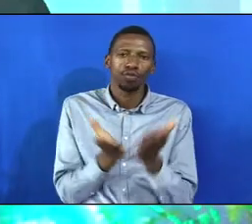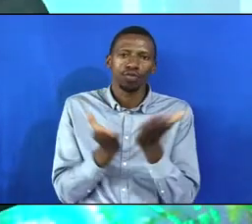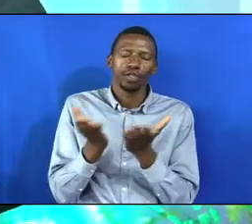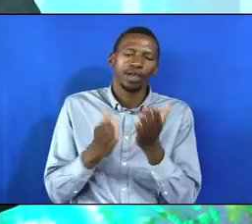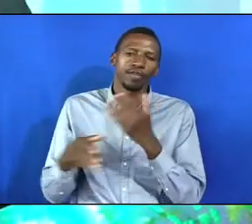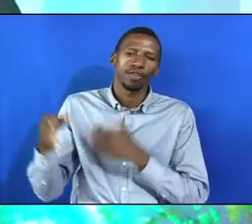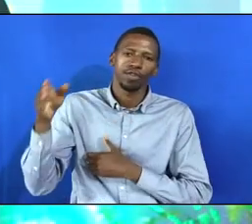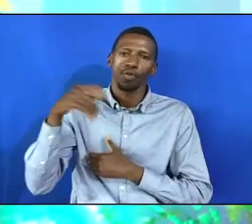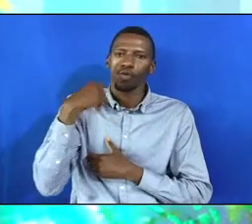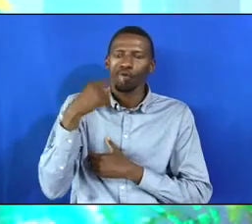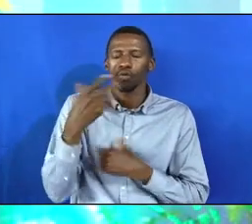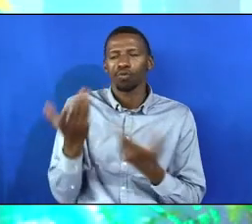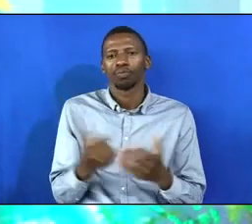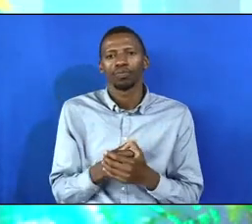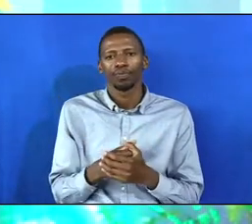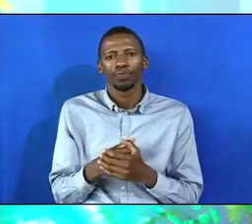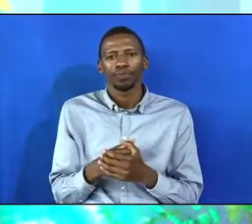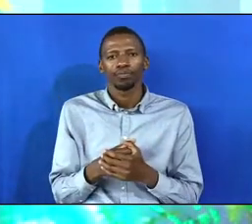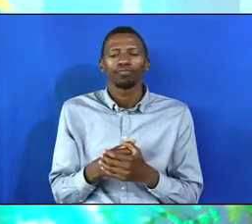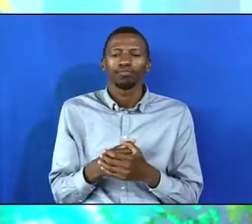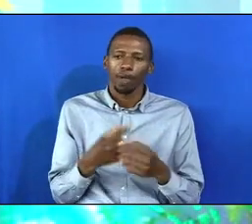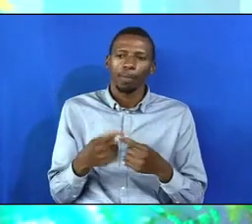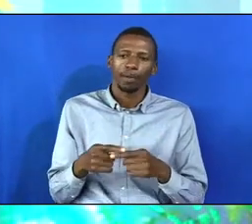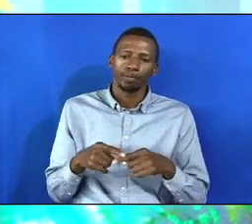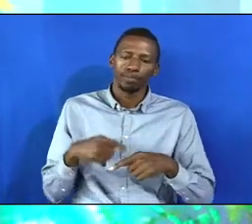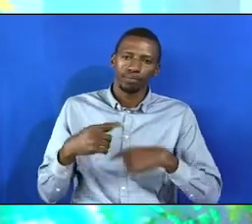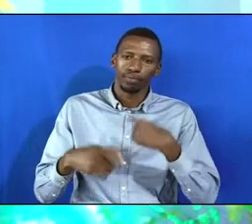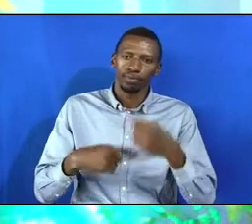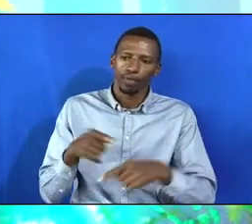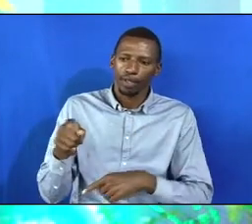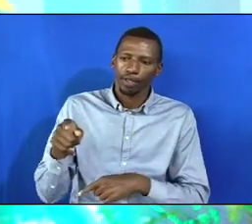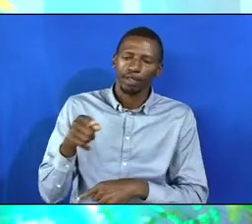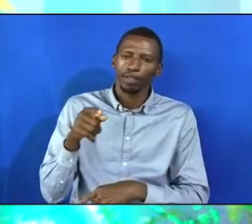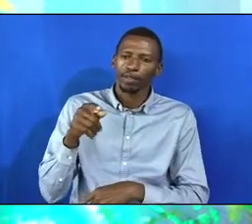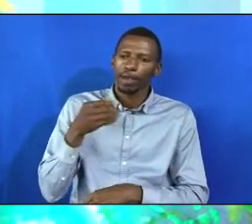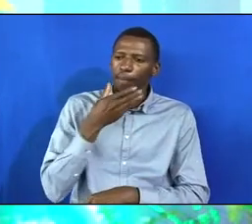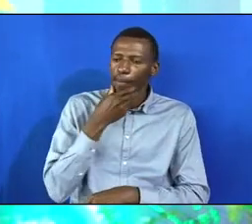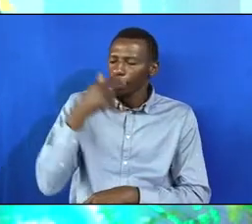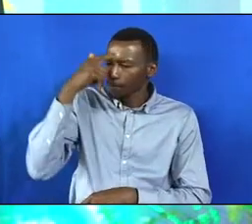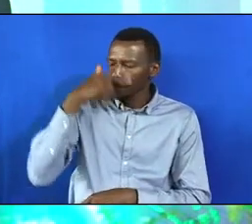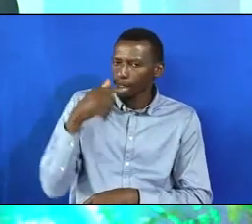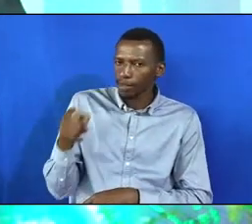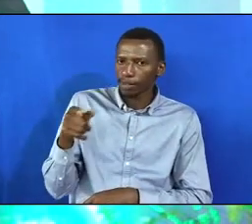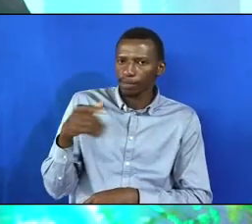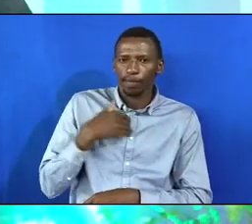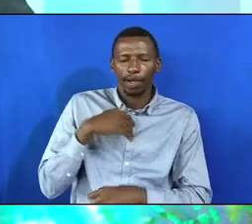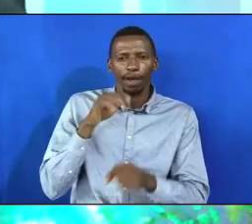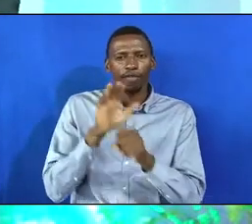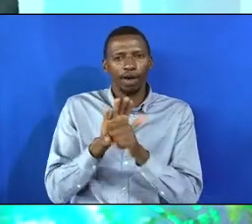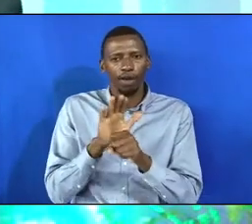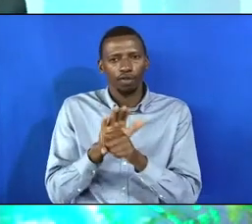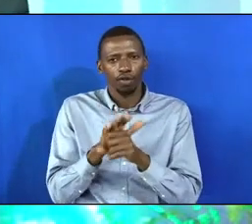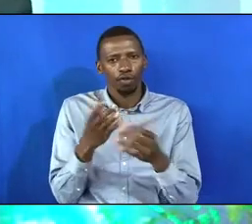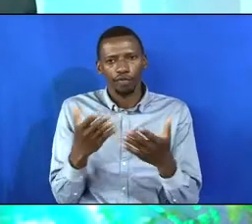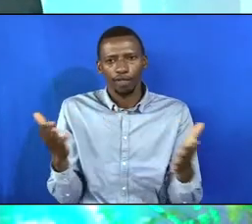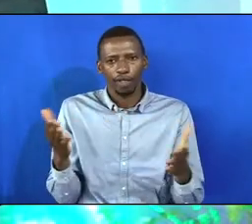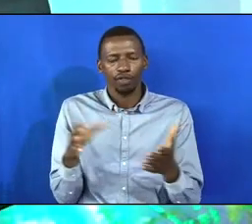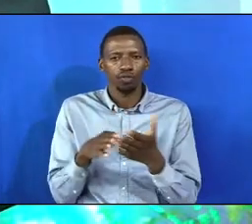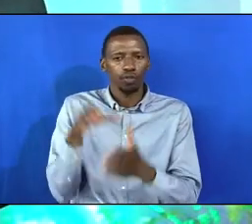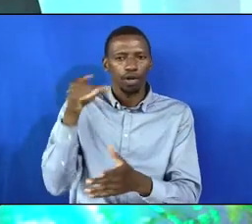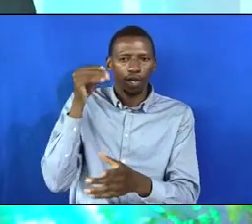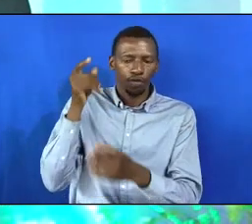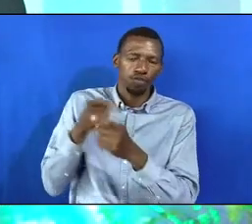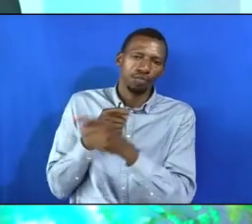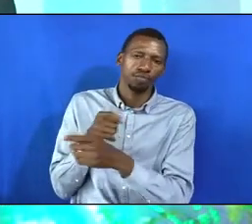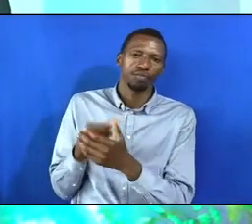But all the same, this man here, there is a lot to learn from him. With that opposition, the